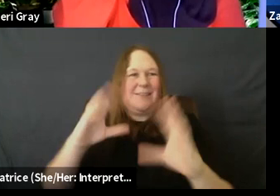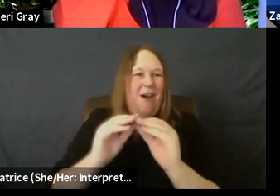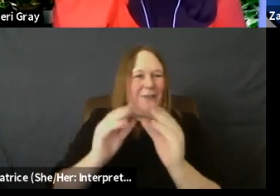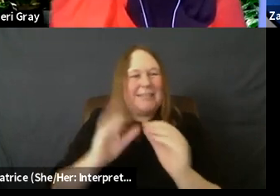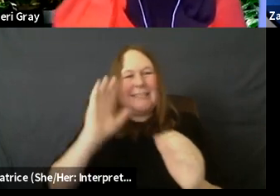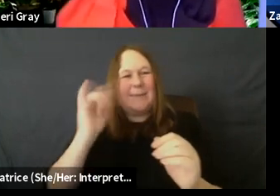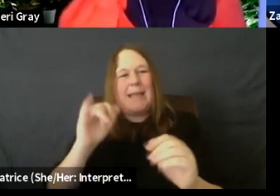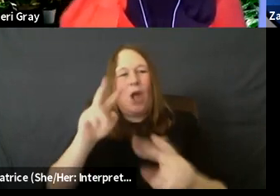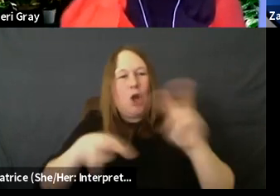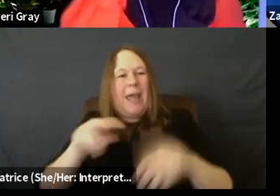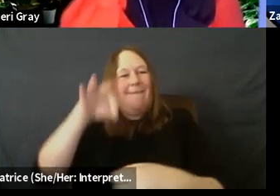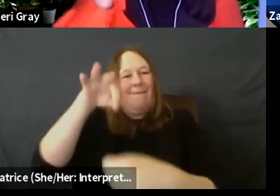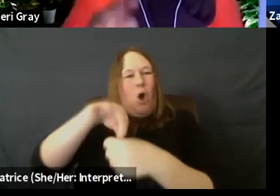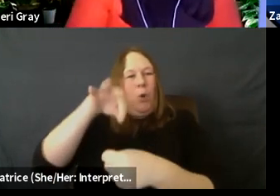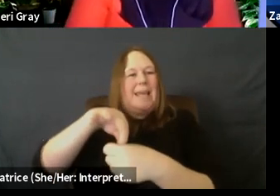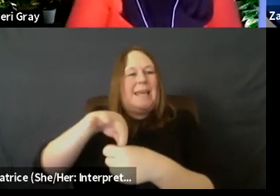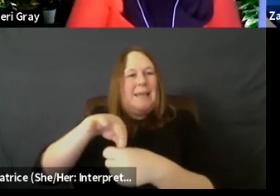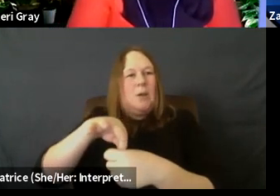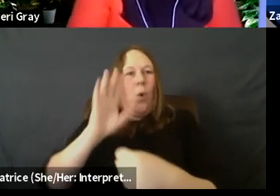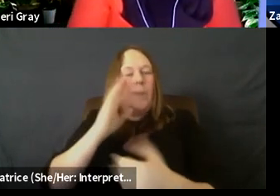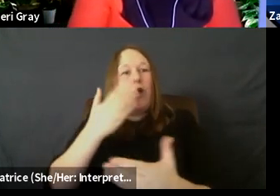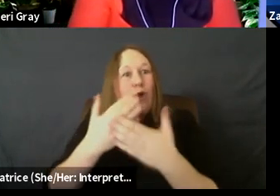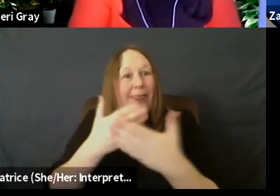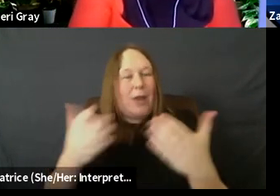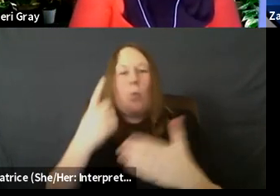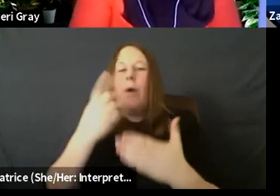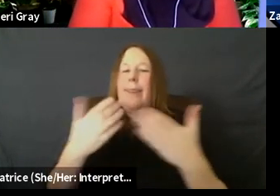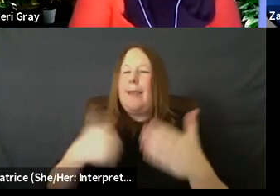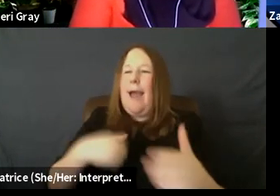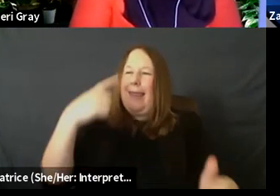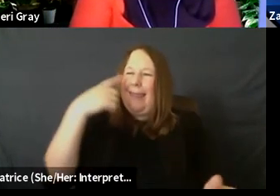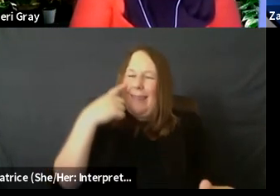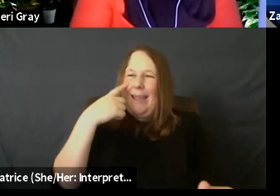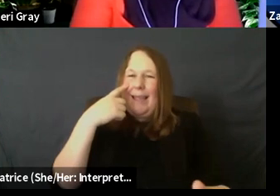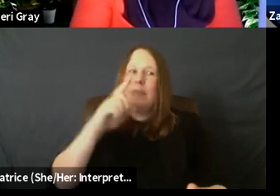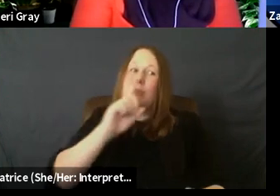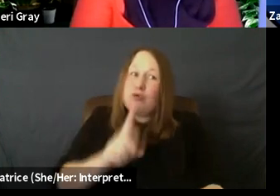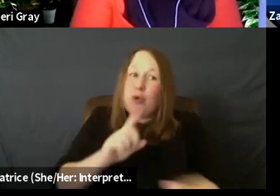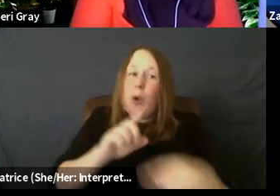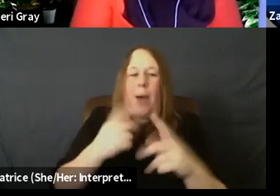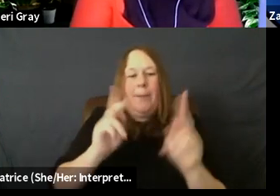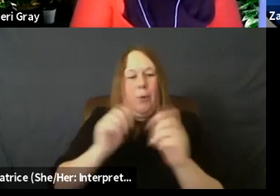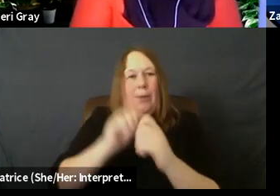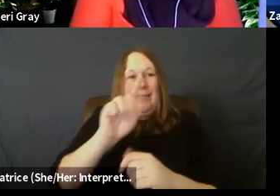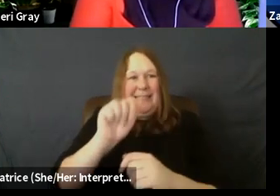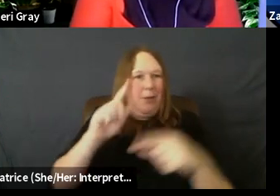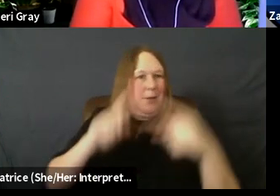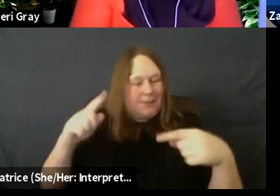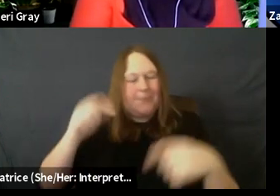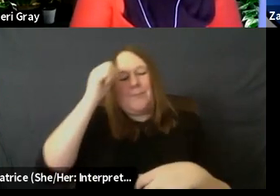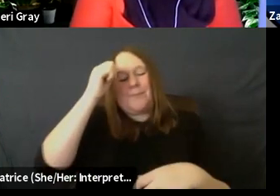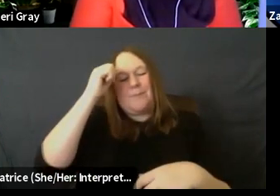seems like looking at voting would be a good thing. And one of the things that I think has been true about people with disabilities is